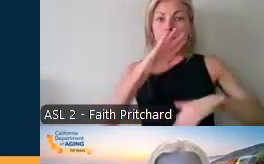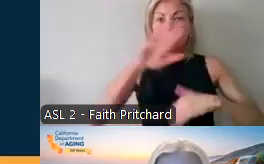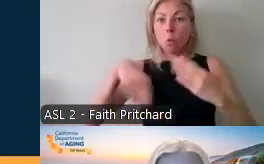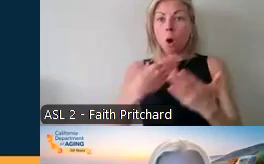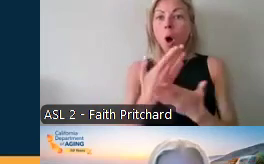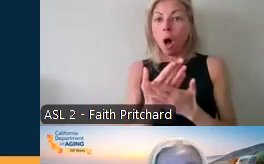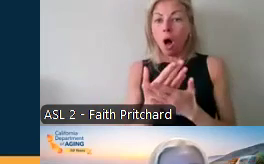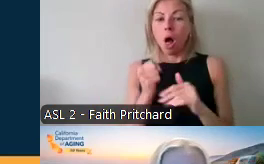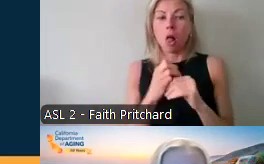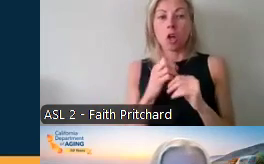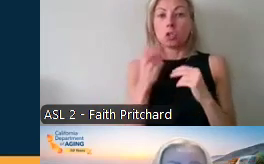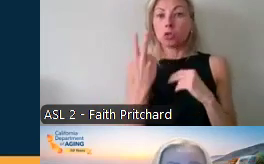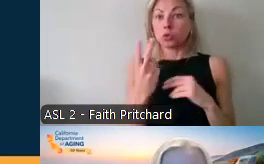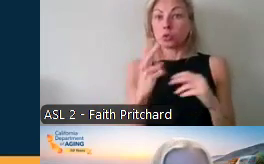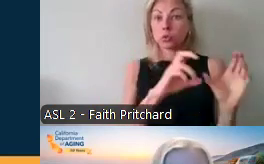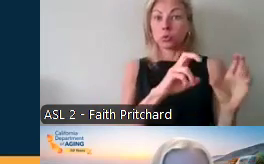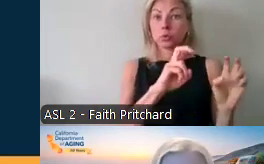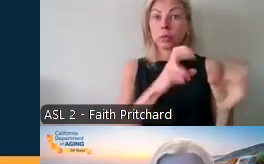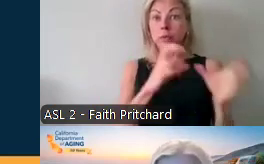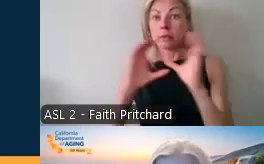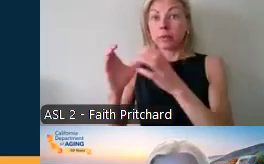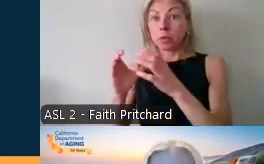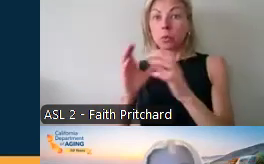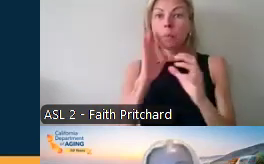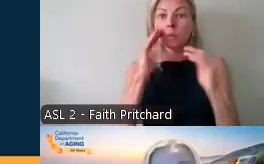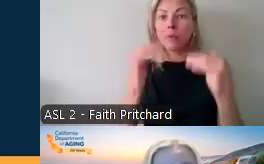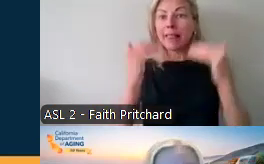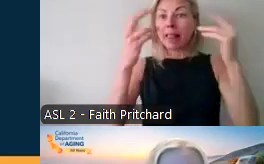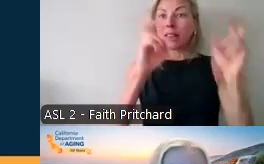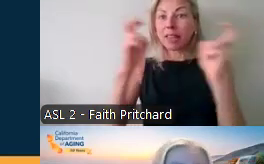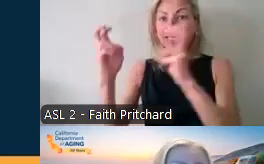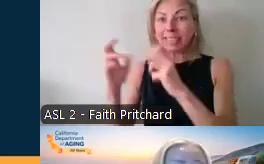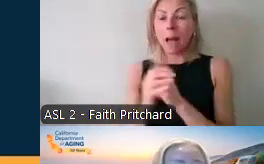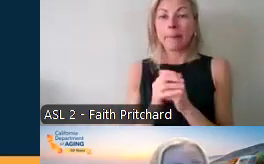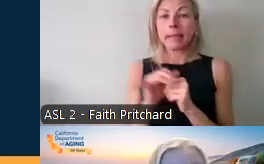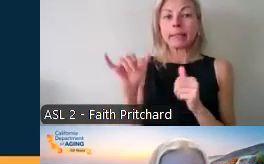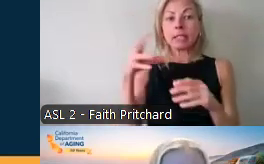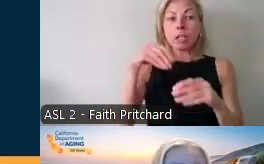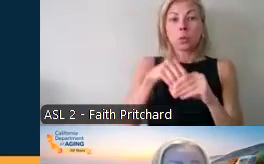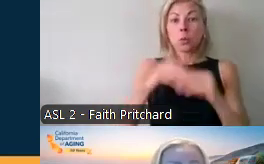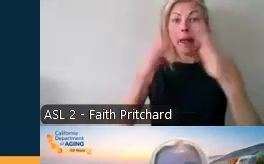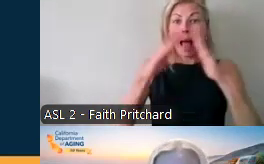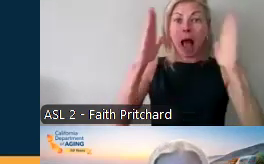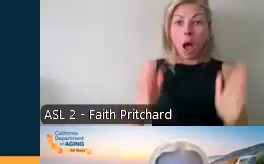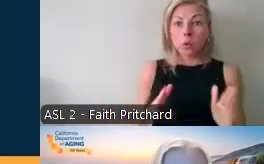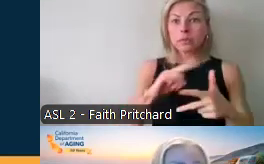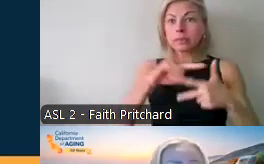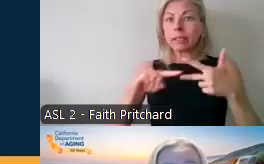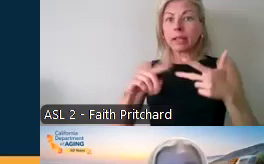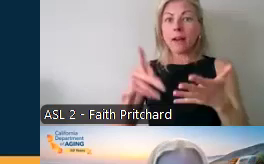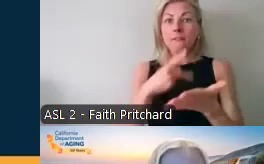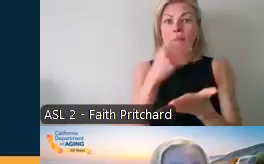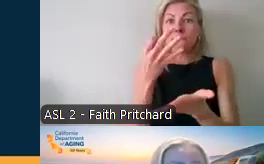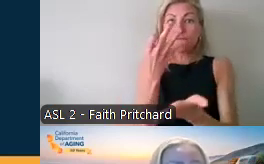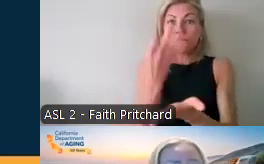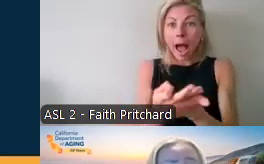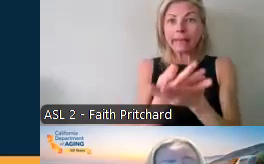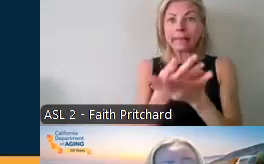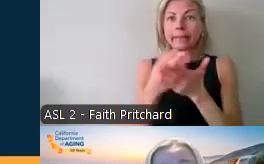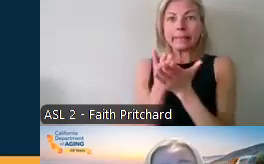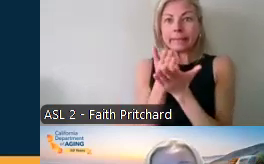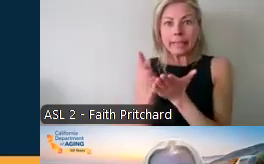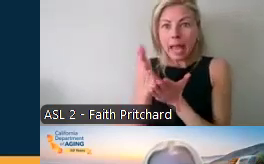elevate key topics that we have been talking about, including housing, financing, navigation,